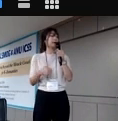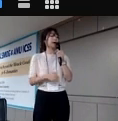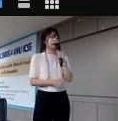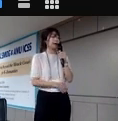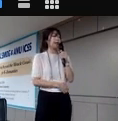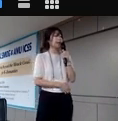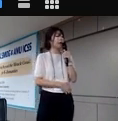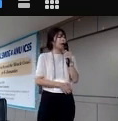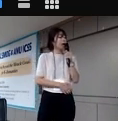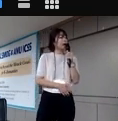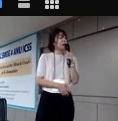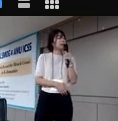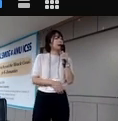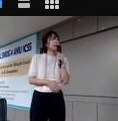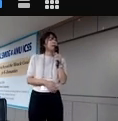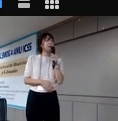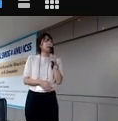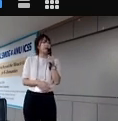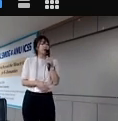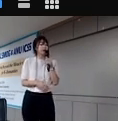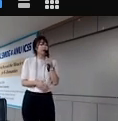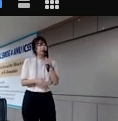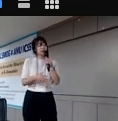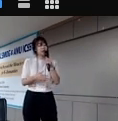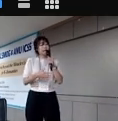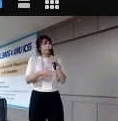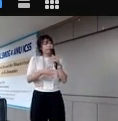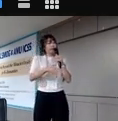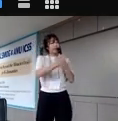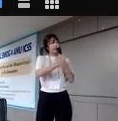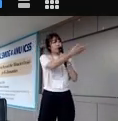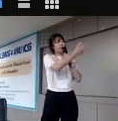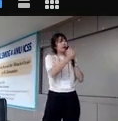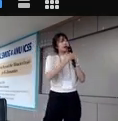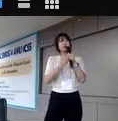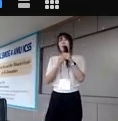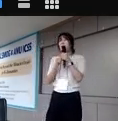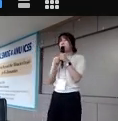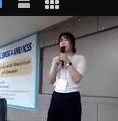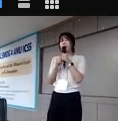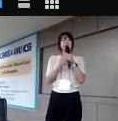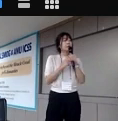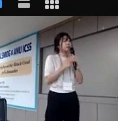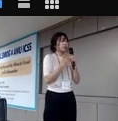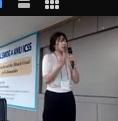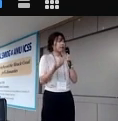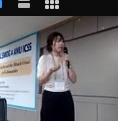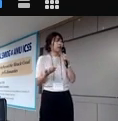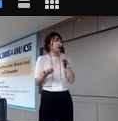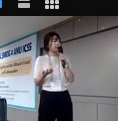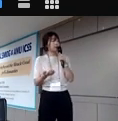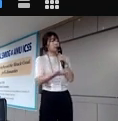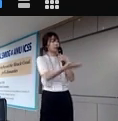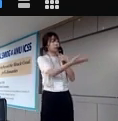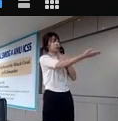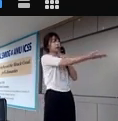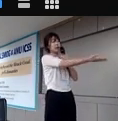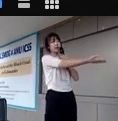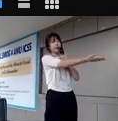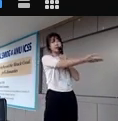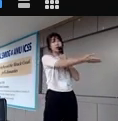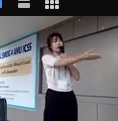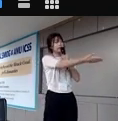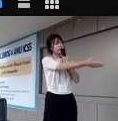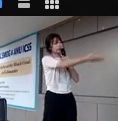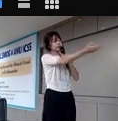for agreement. And this parallels in other languages where they use modifiers, so indefinite descriptions such as the